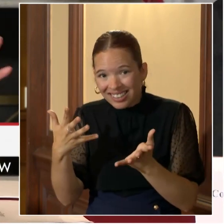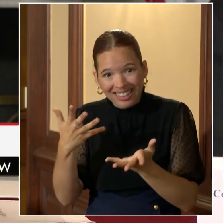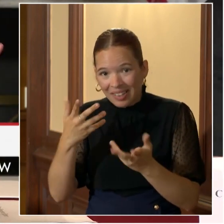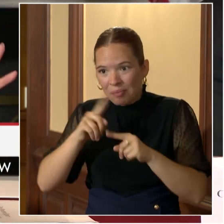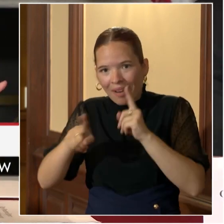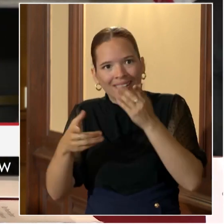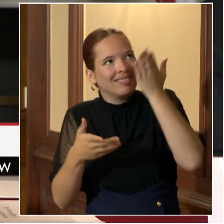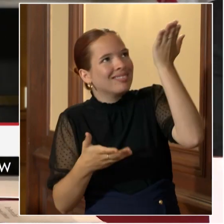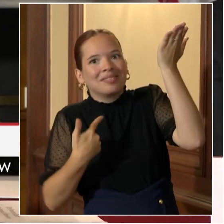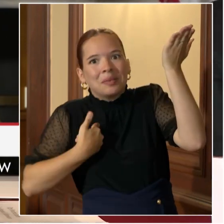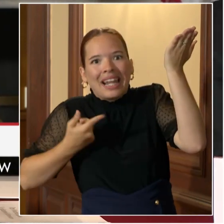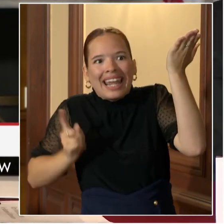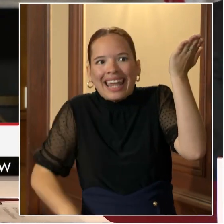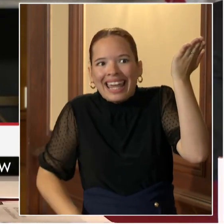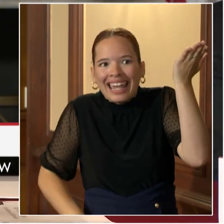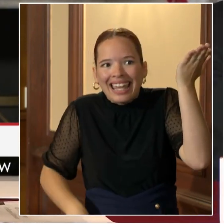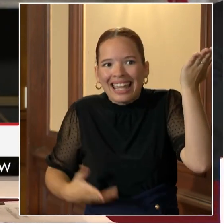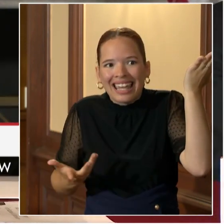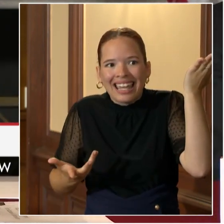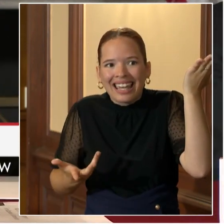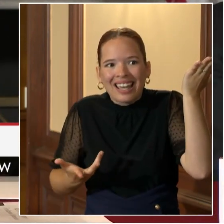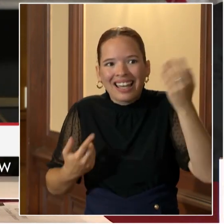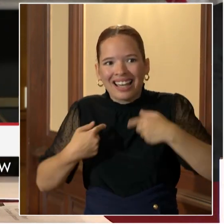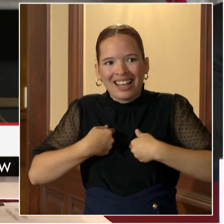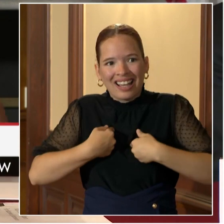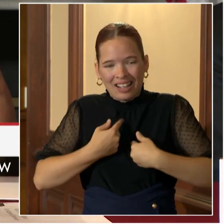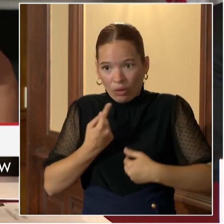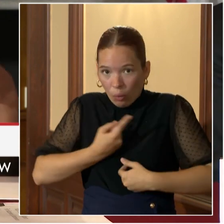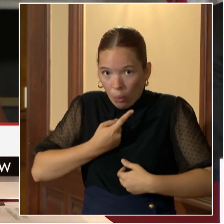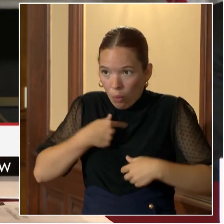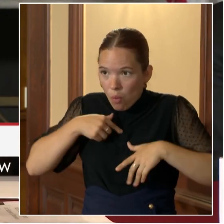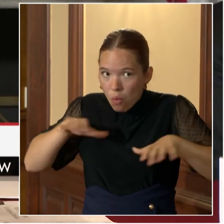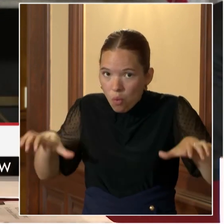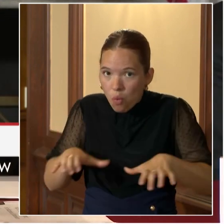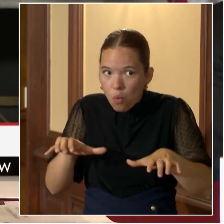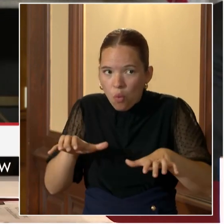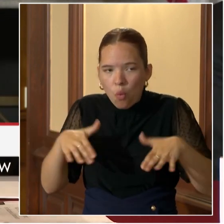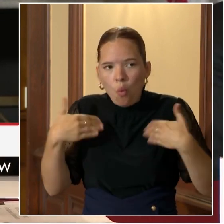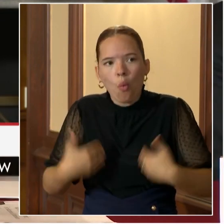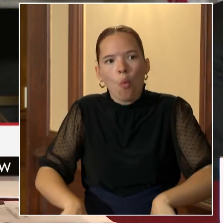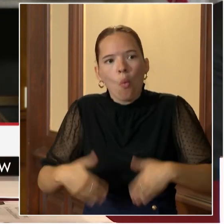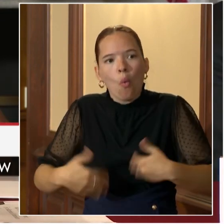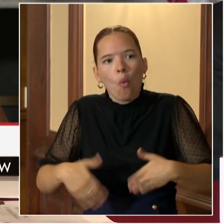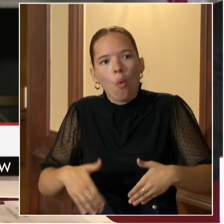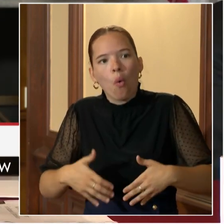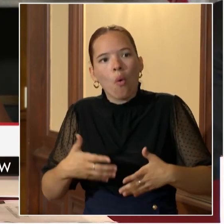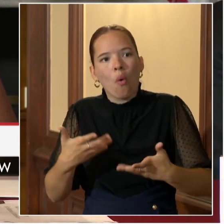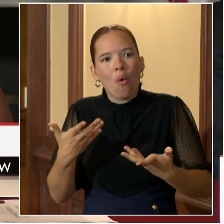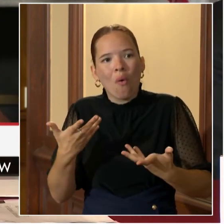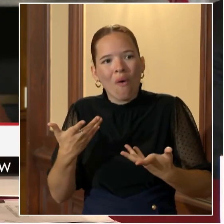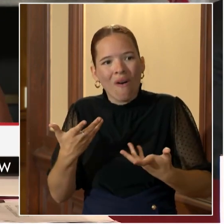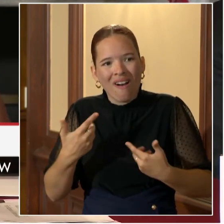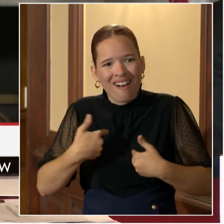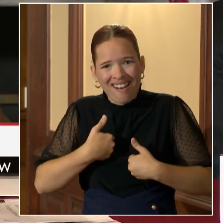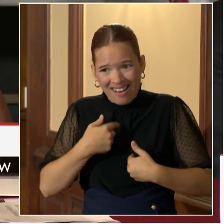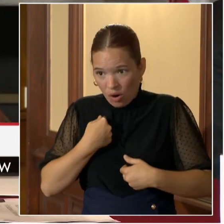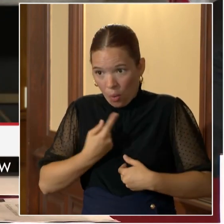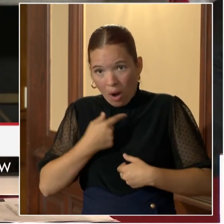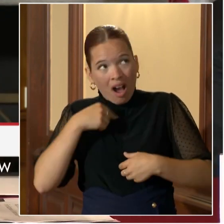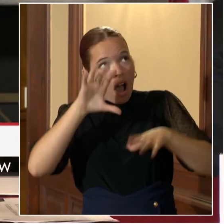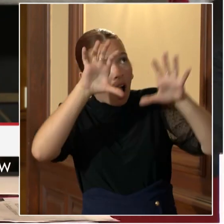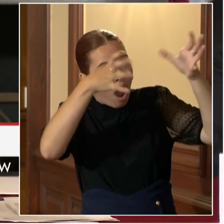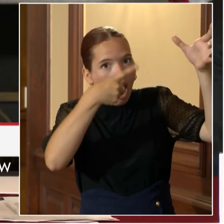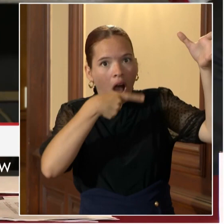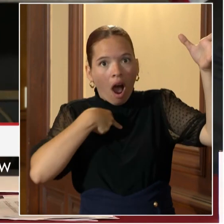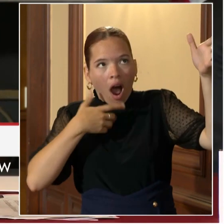we won't be able to save the Senate, but I believe we'll save it. We alone won't be able to fight to make sure we